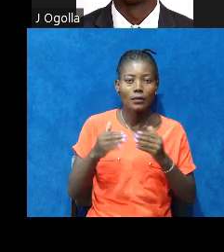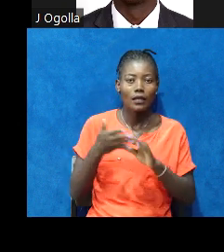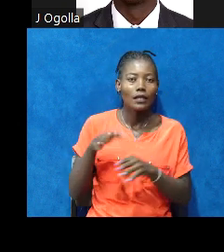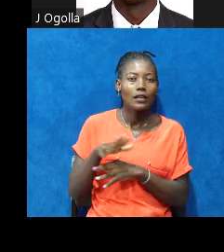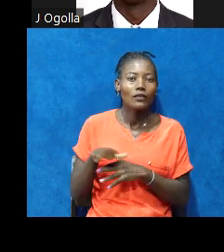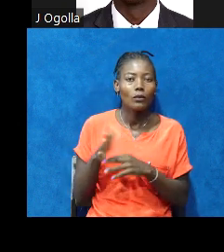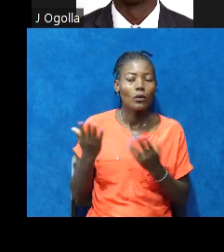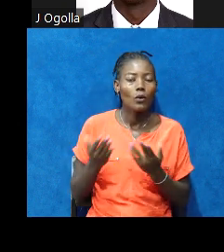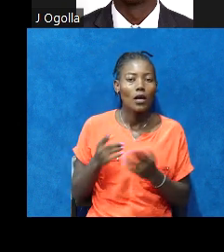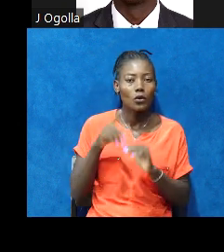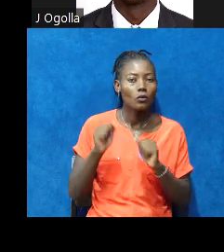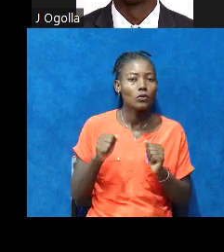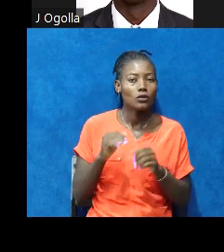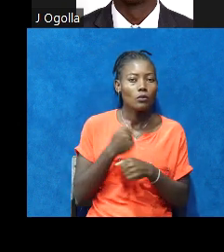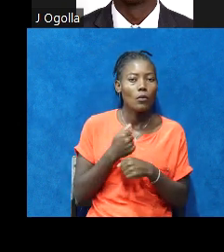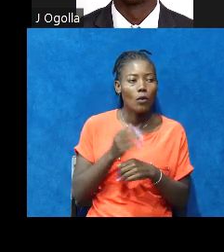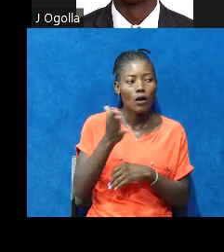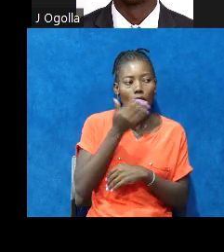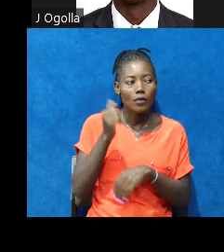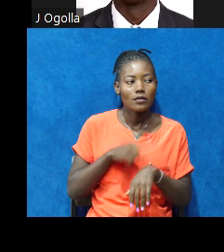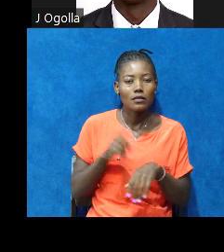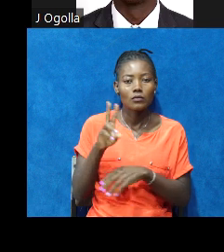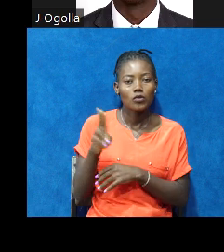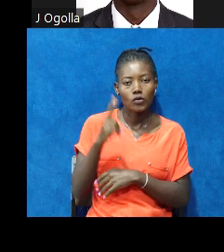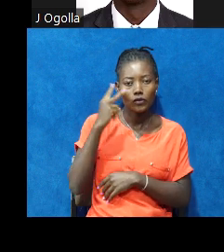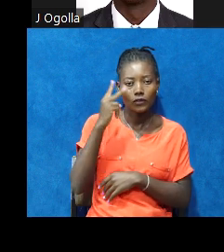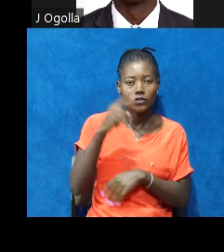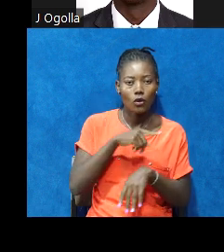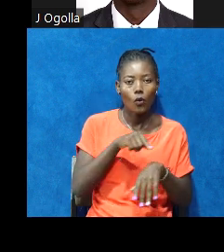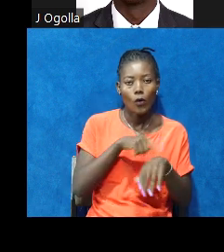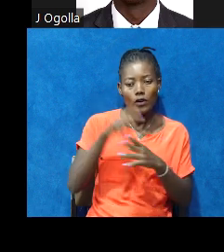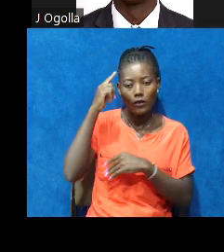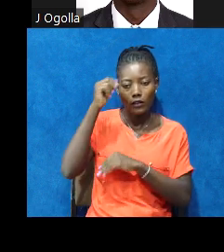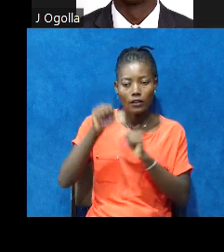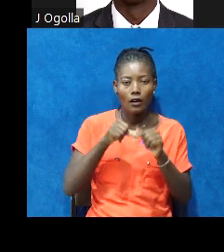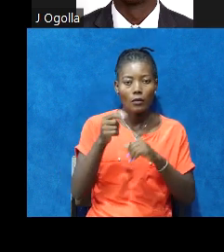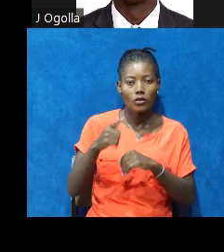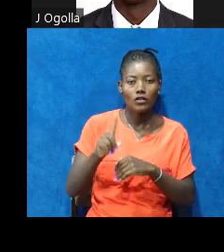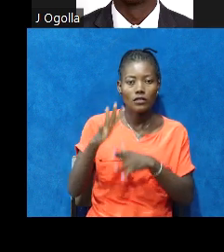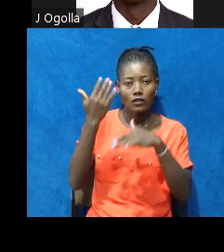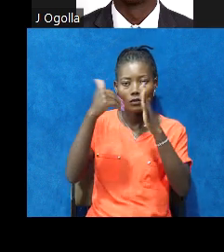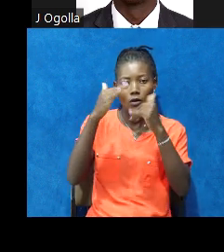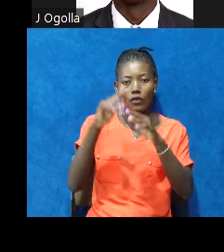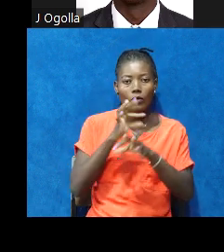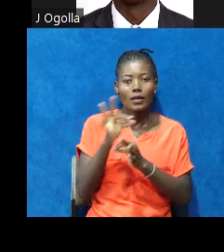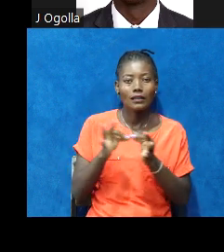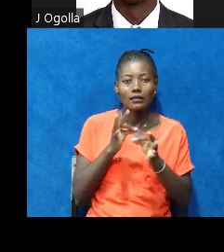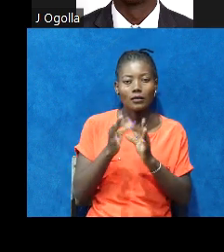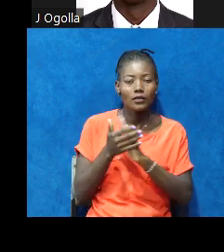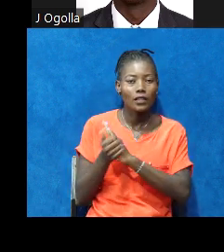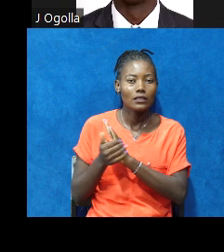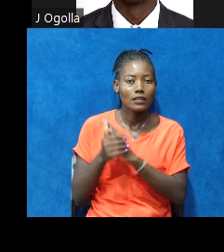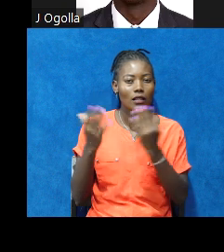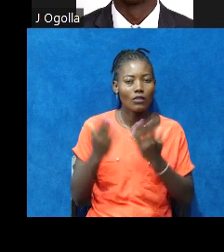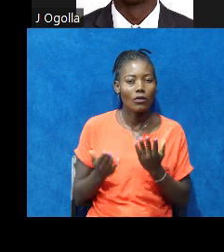an environment where you're able to thrive. So when you use visualization, when you're thinking of yourself performing a certain skill